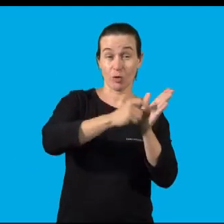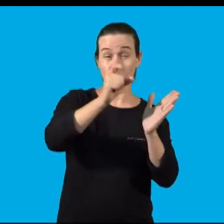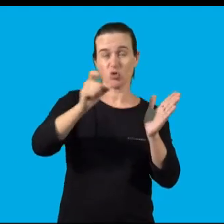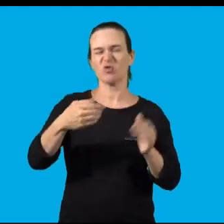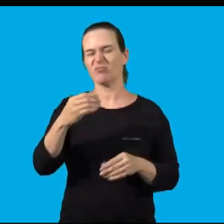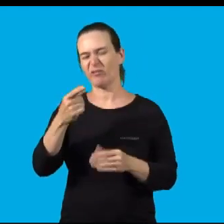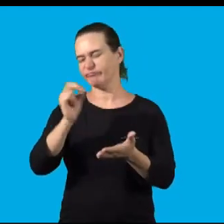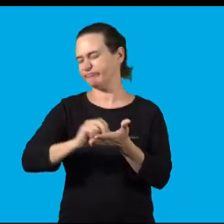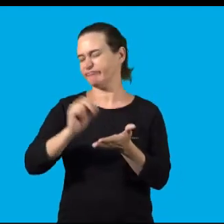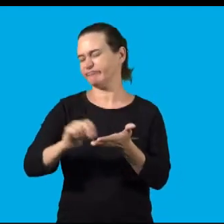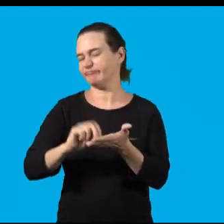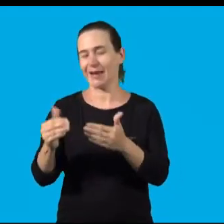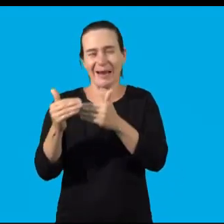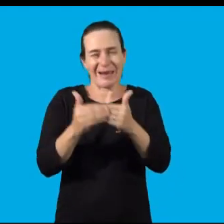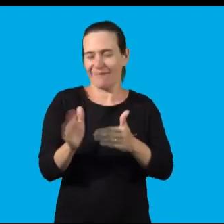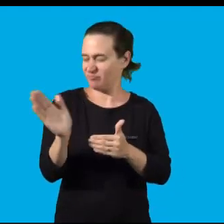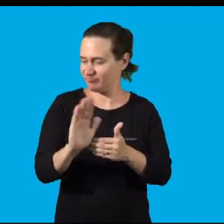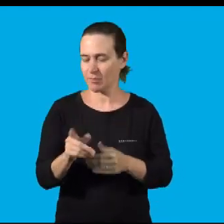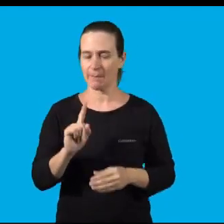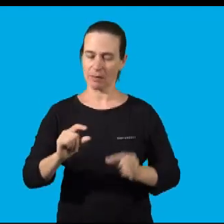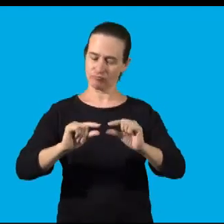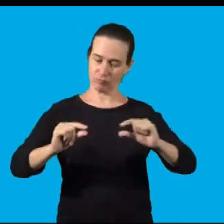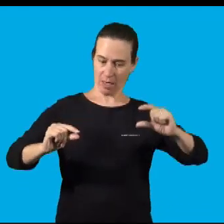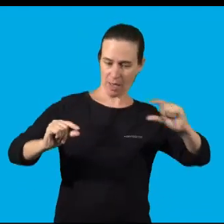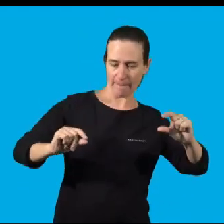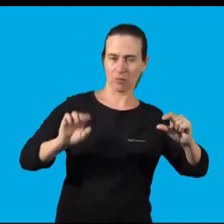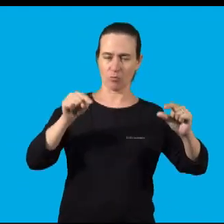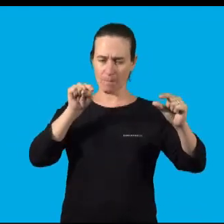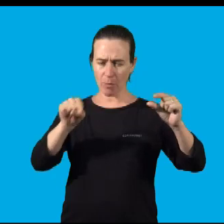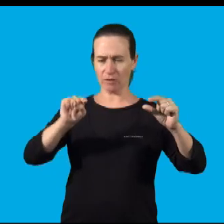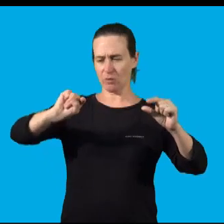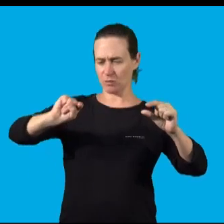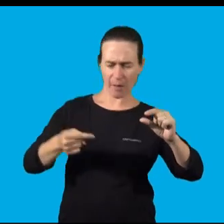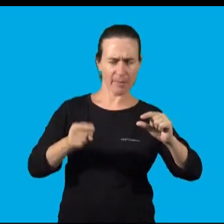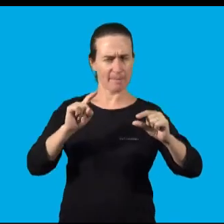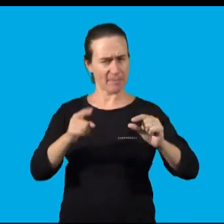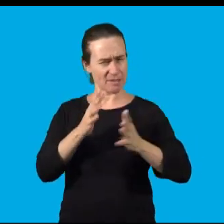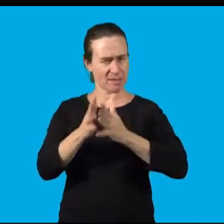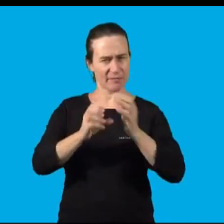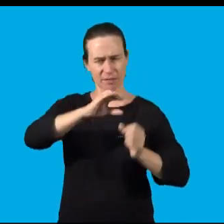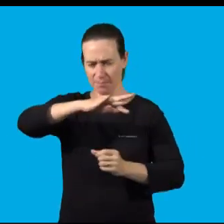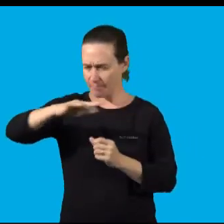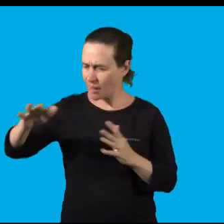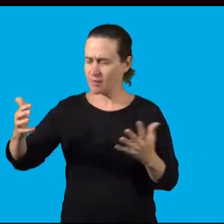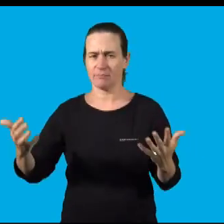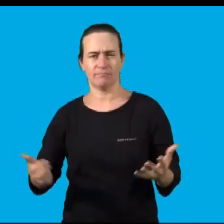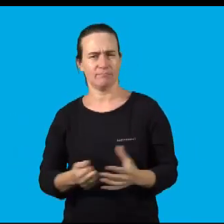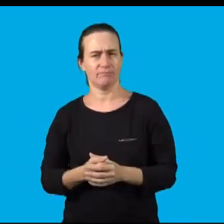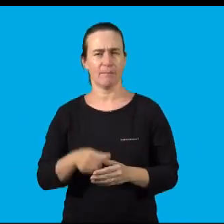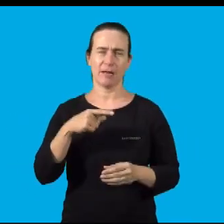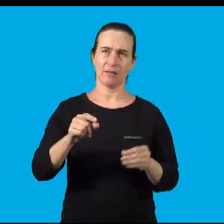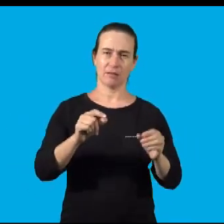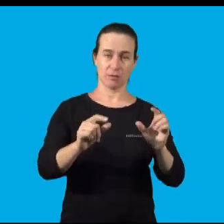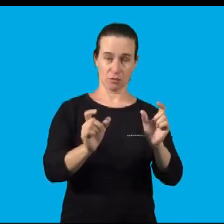use language very carelessly, not capitalizing letters, not punctuating correctly, not using